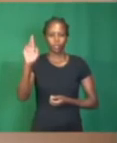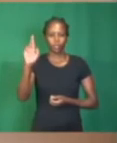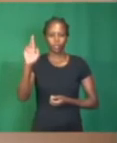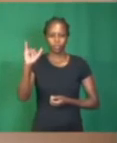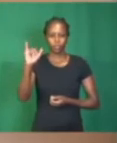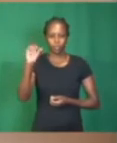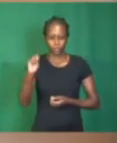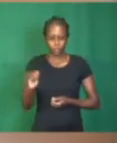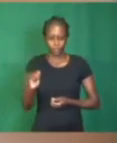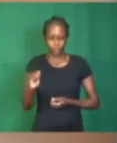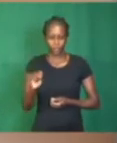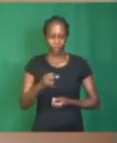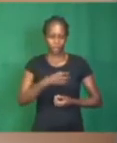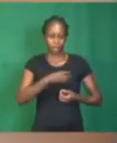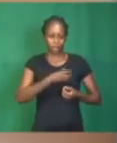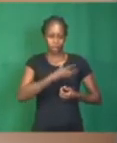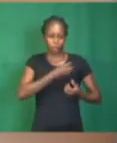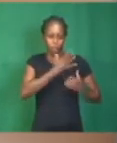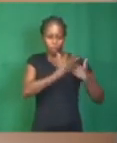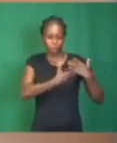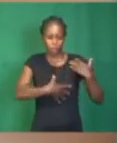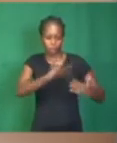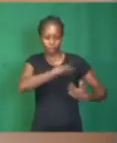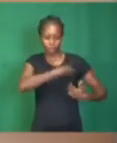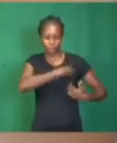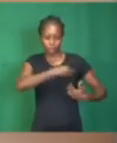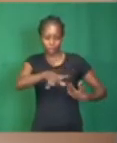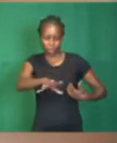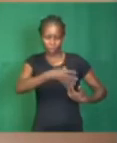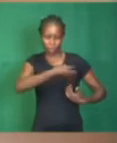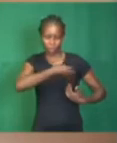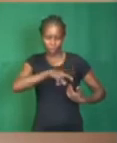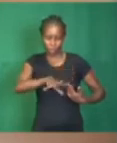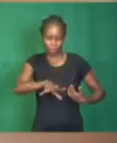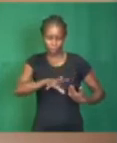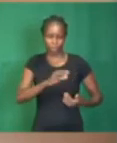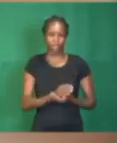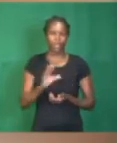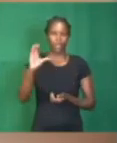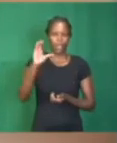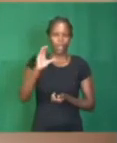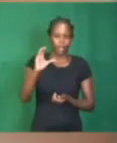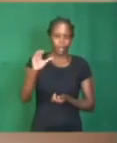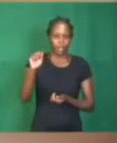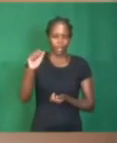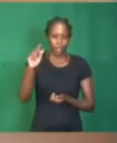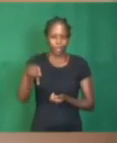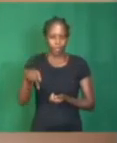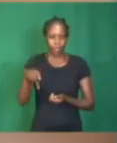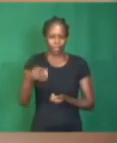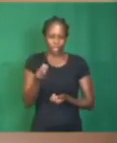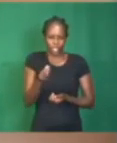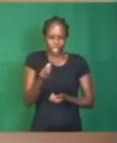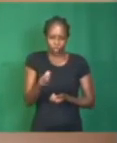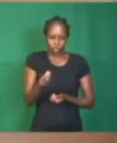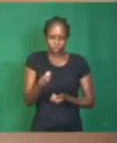away from the body, from the heart. And then capillaries are the small blood vessels.